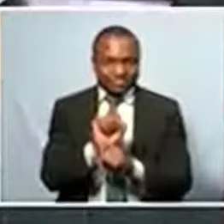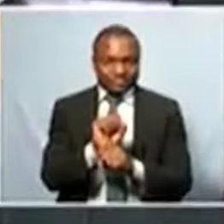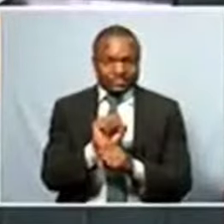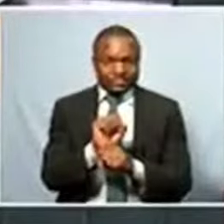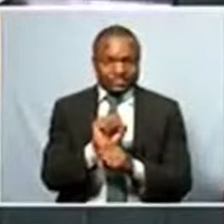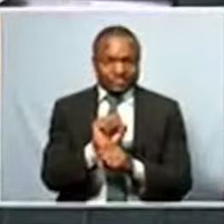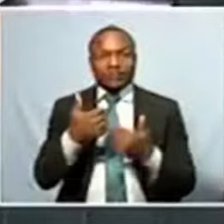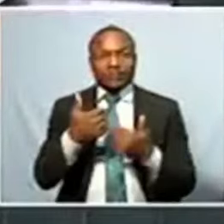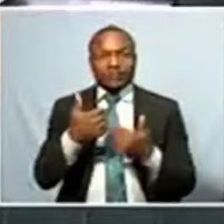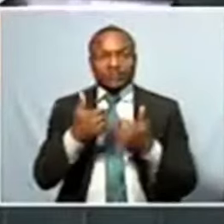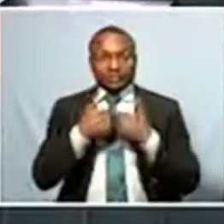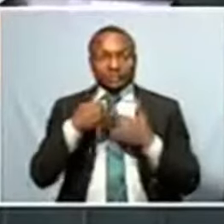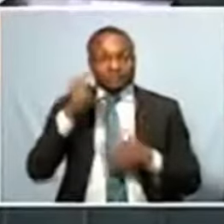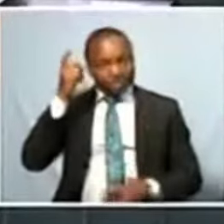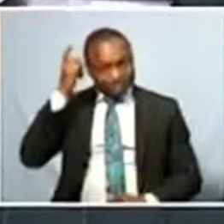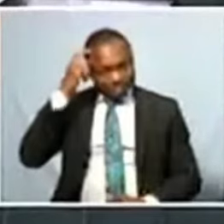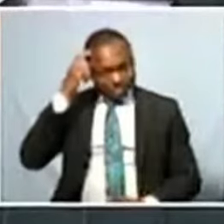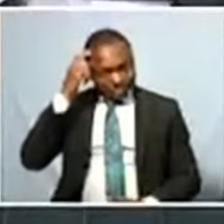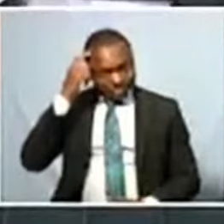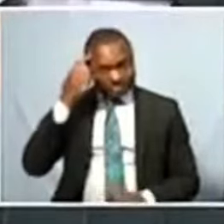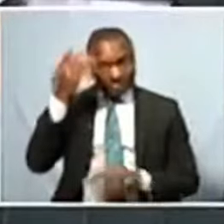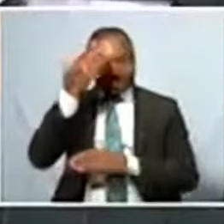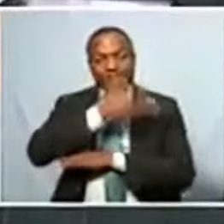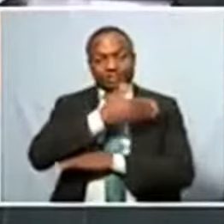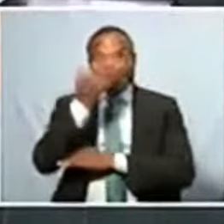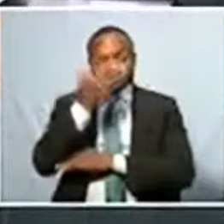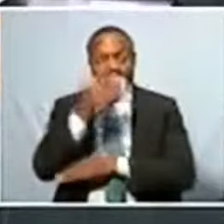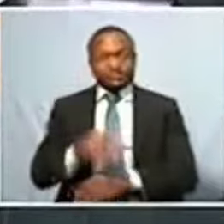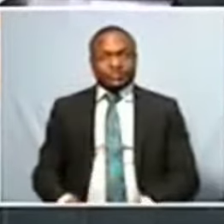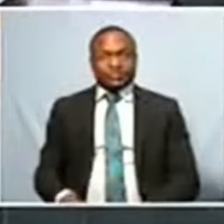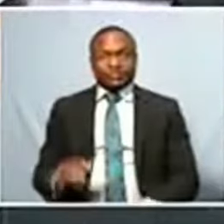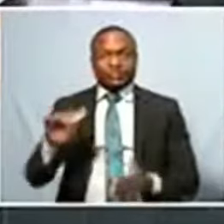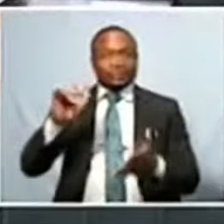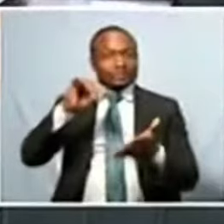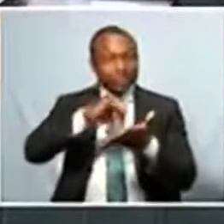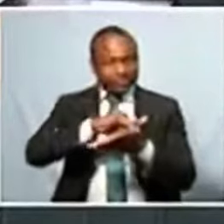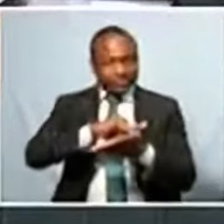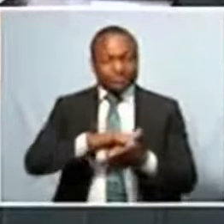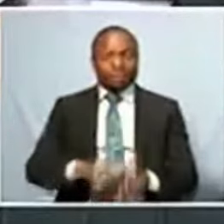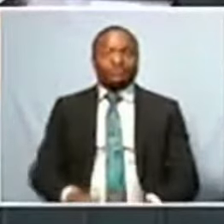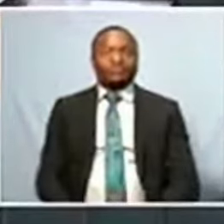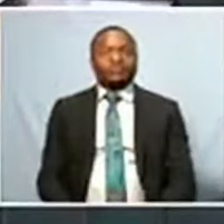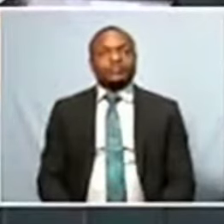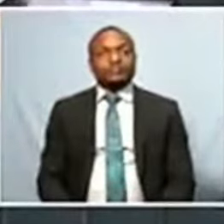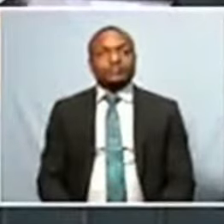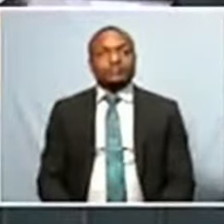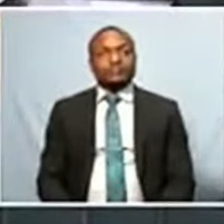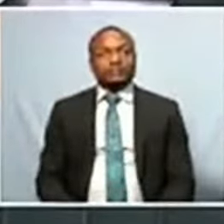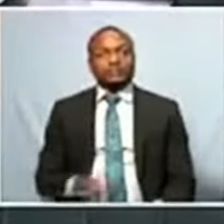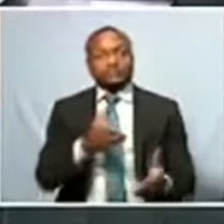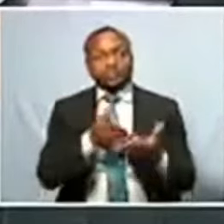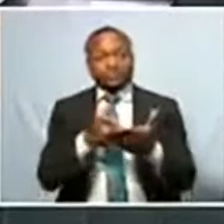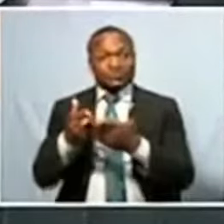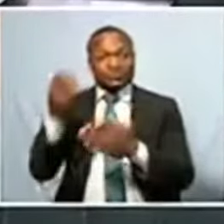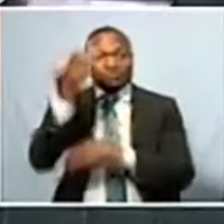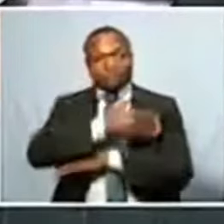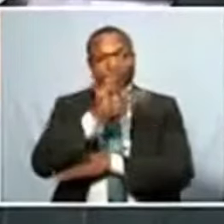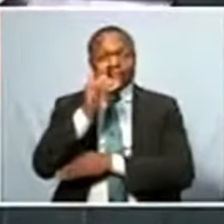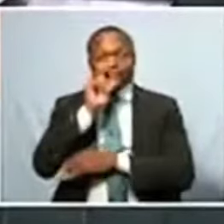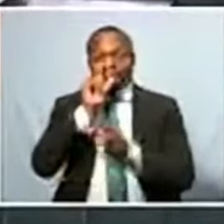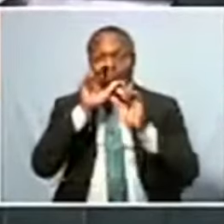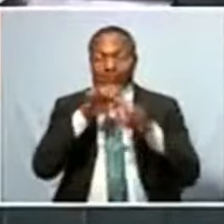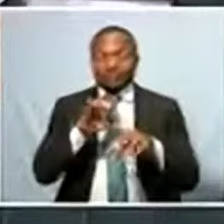I have in mind in our borders, airports, all these borders,